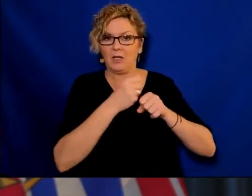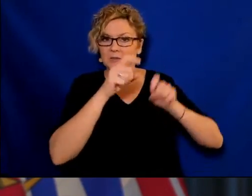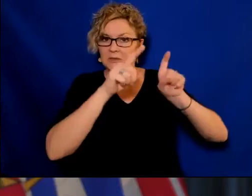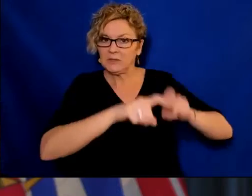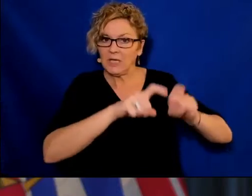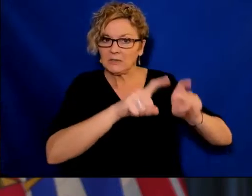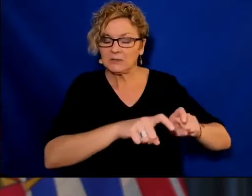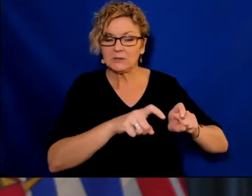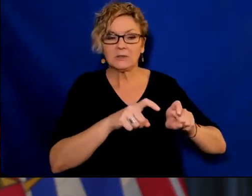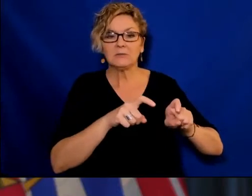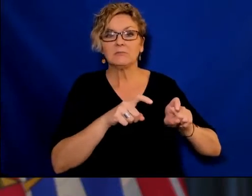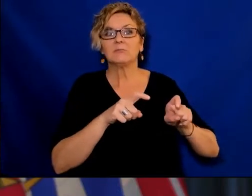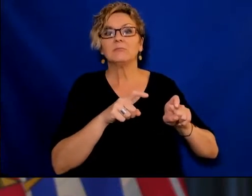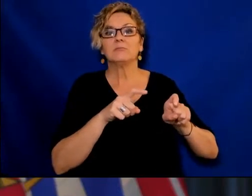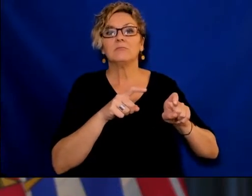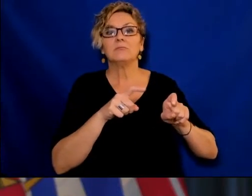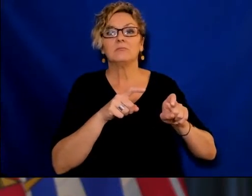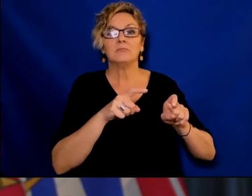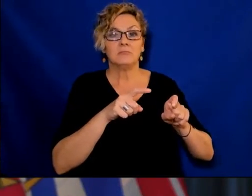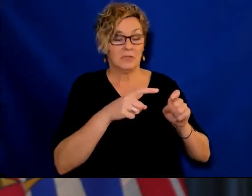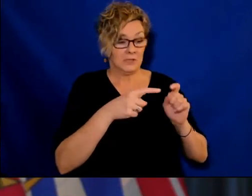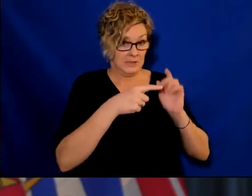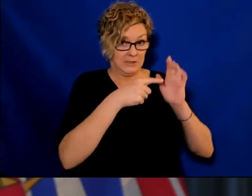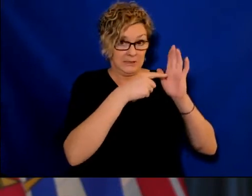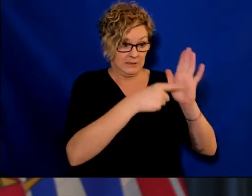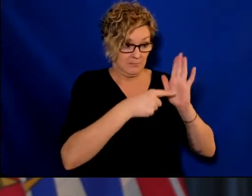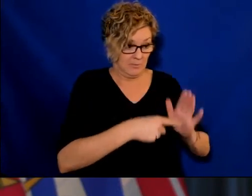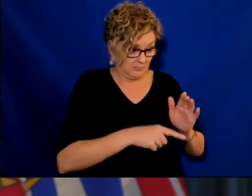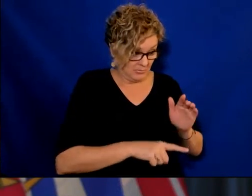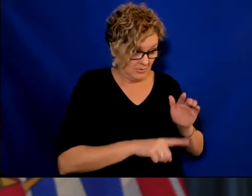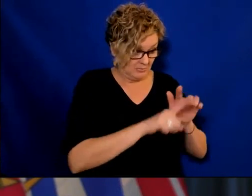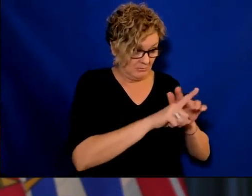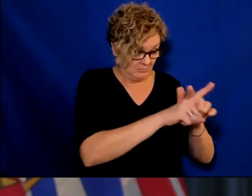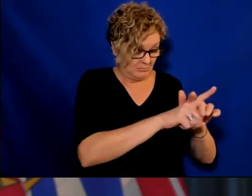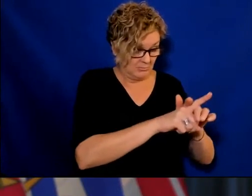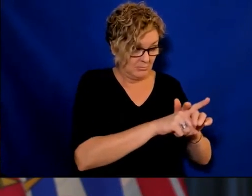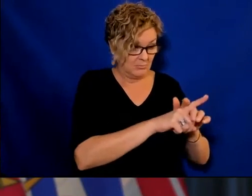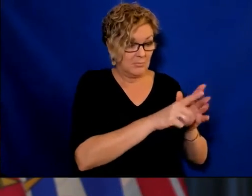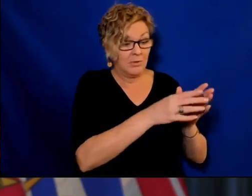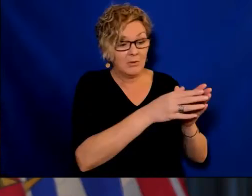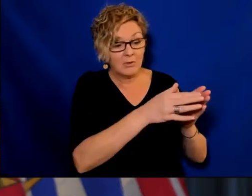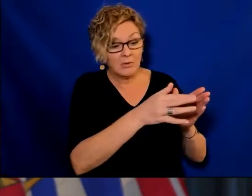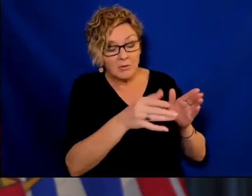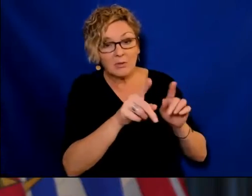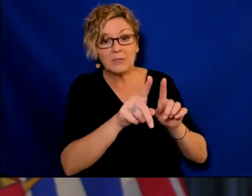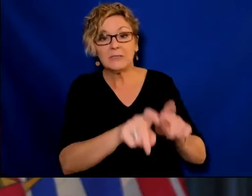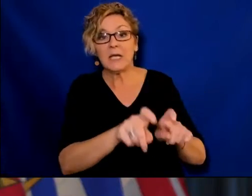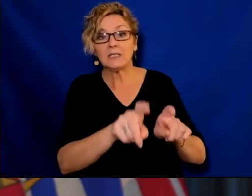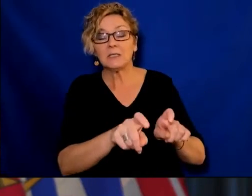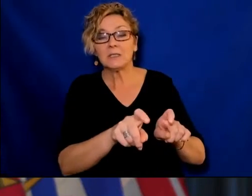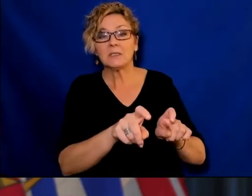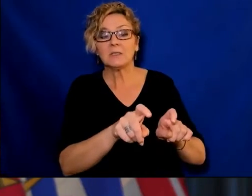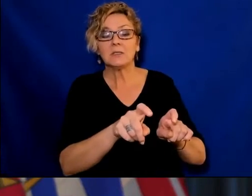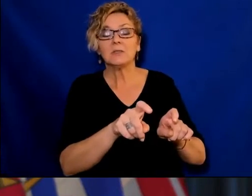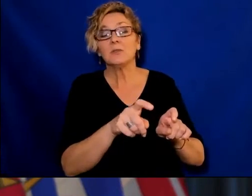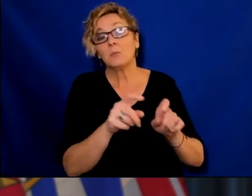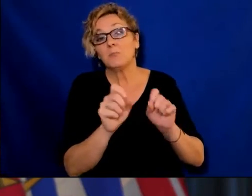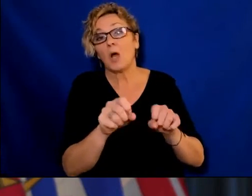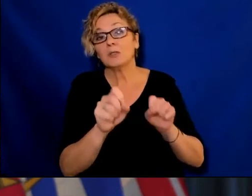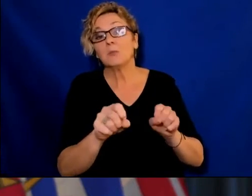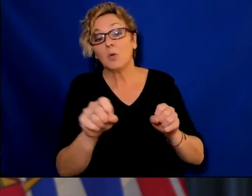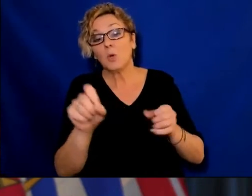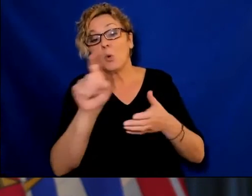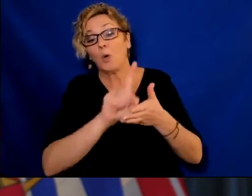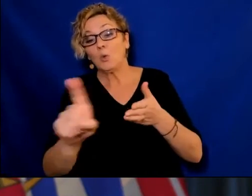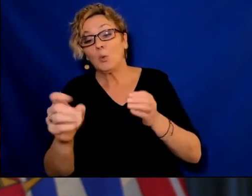school or work. Okay. The other place that we're looking at self-isolation is for people who've been